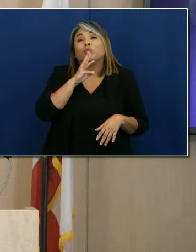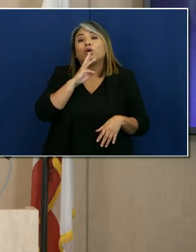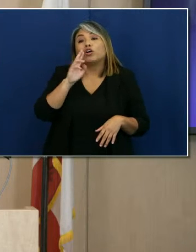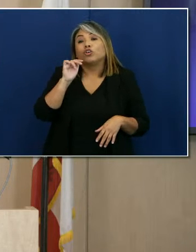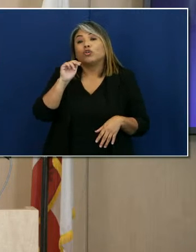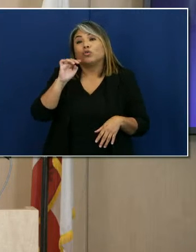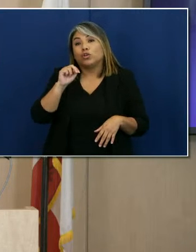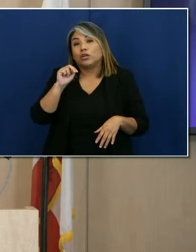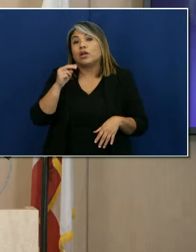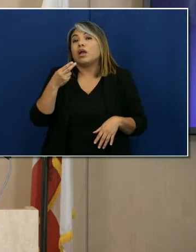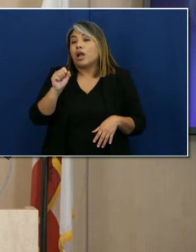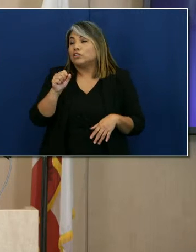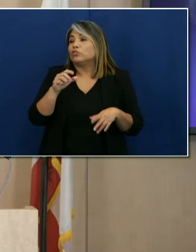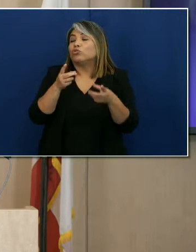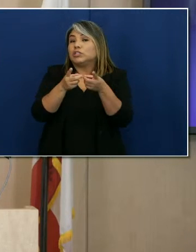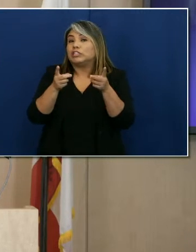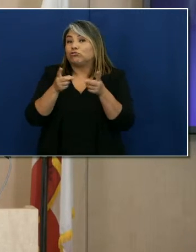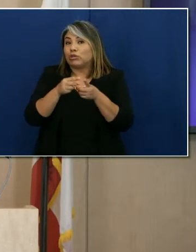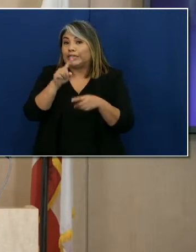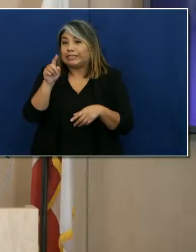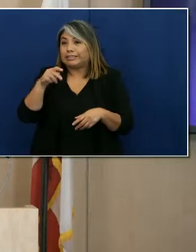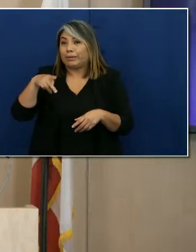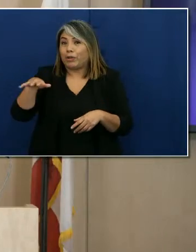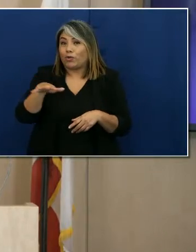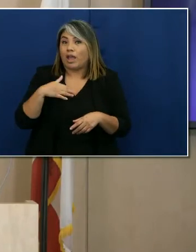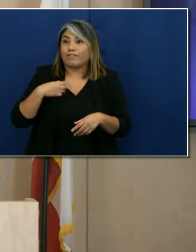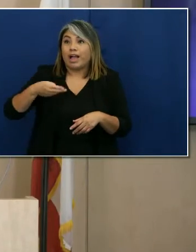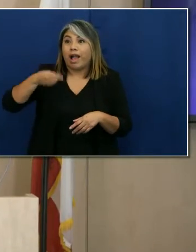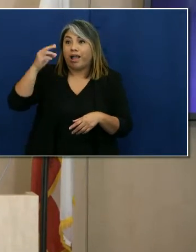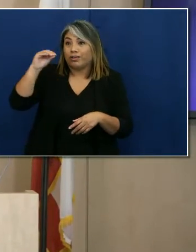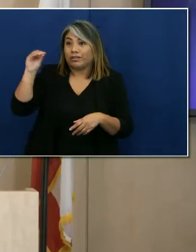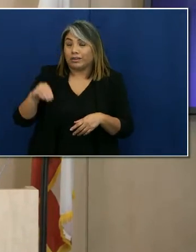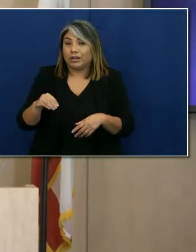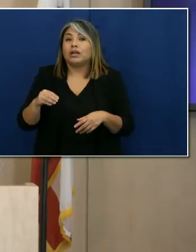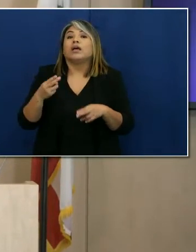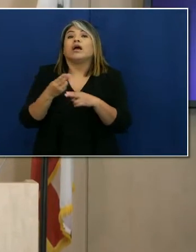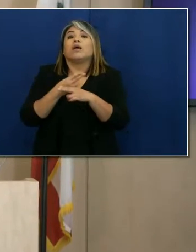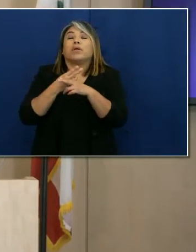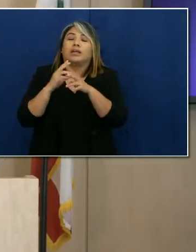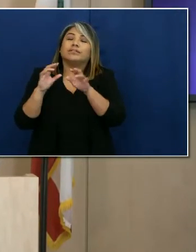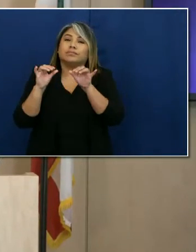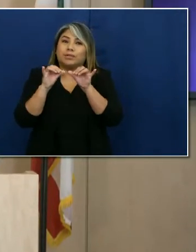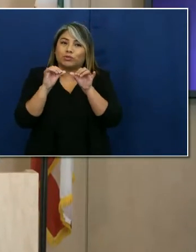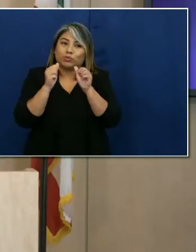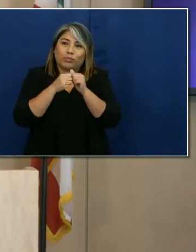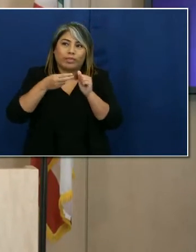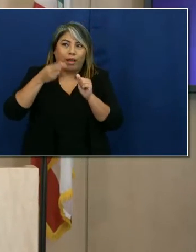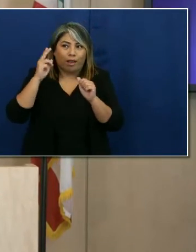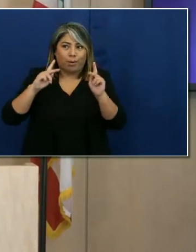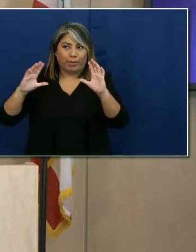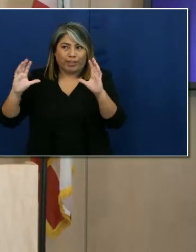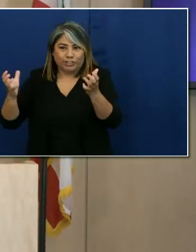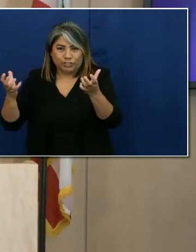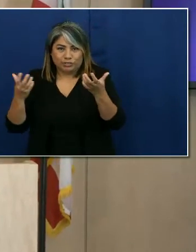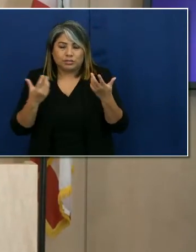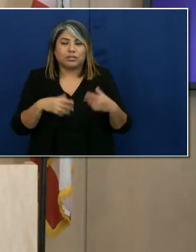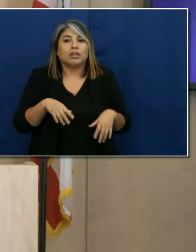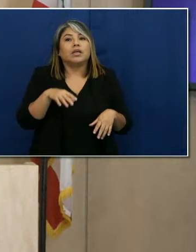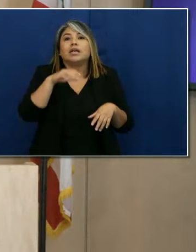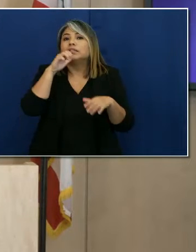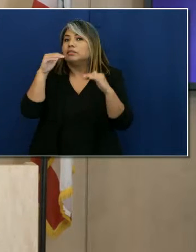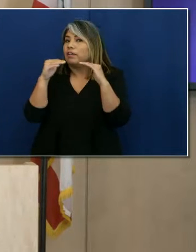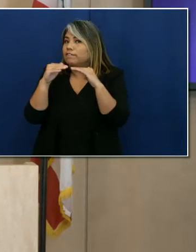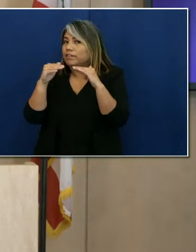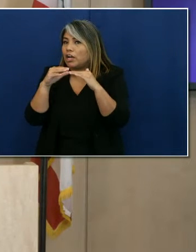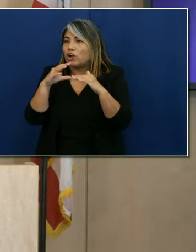District zip code has a higher case rate, applying metrics to smaller populations delineated by zip codes is not fair